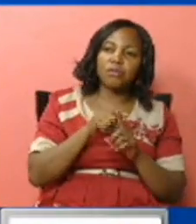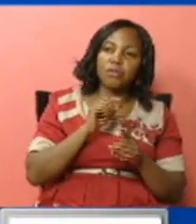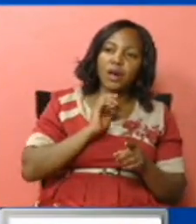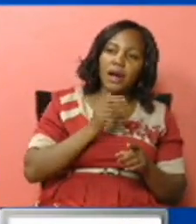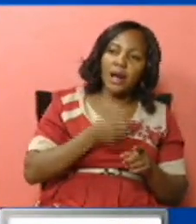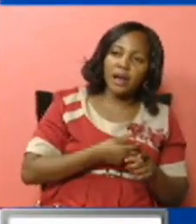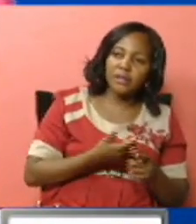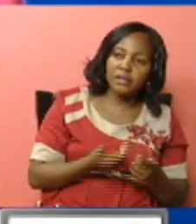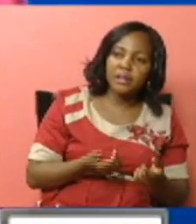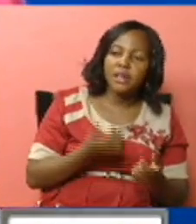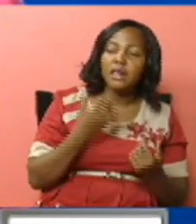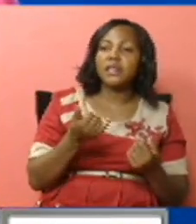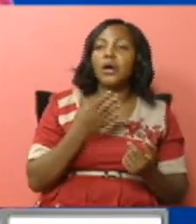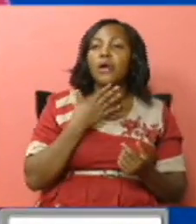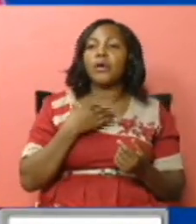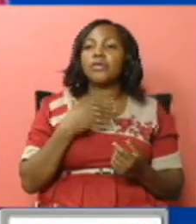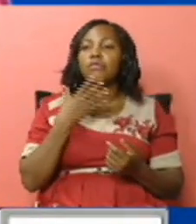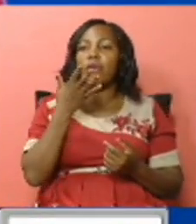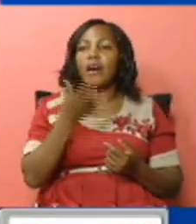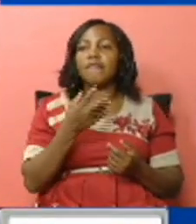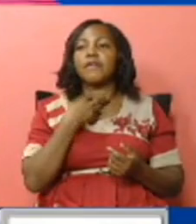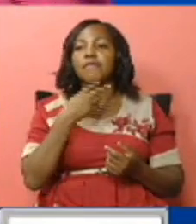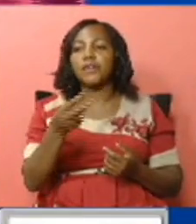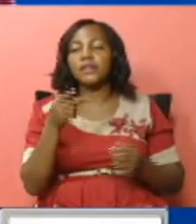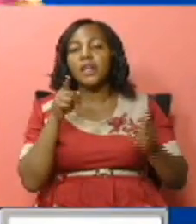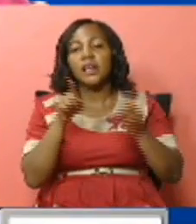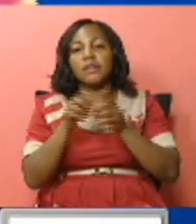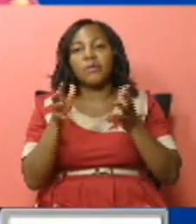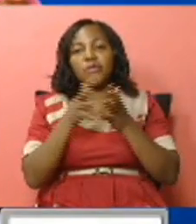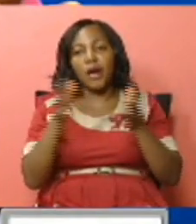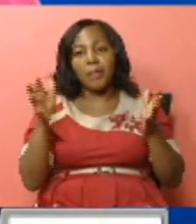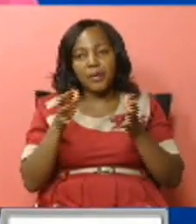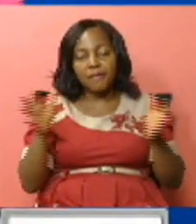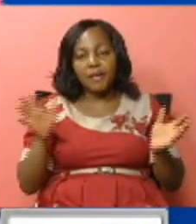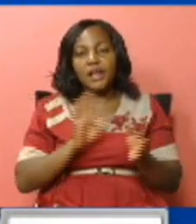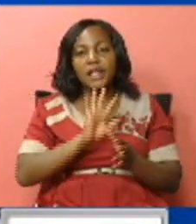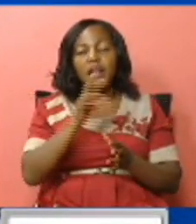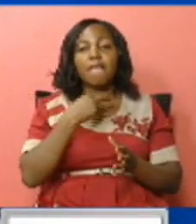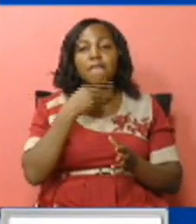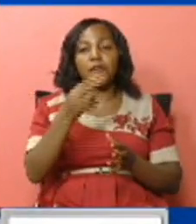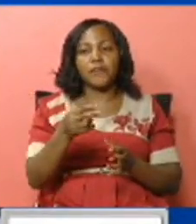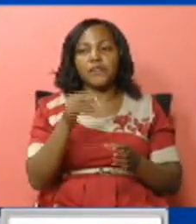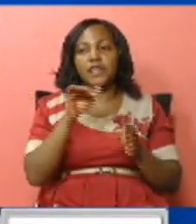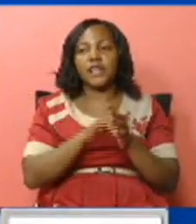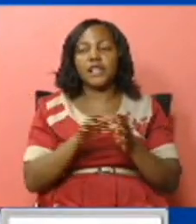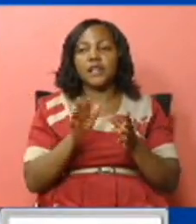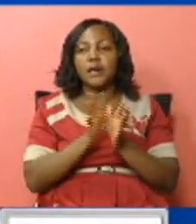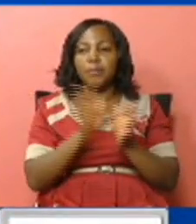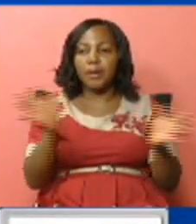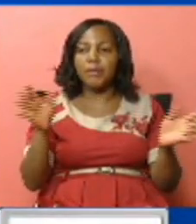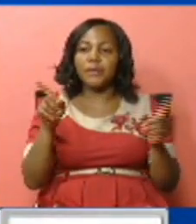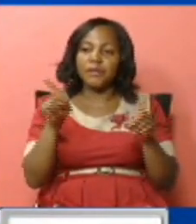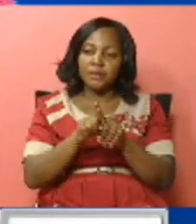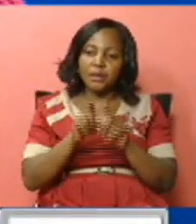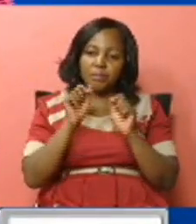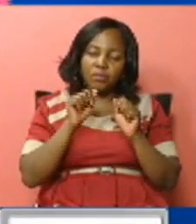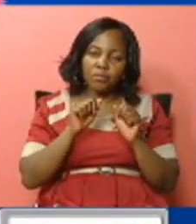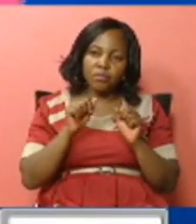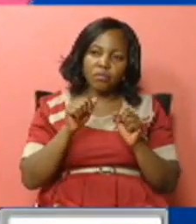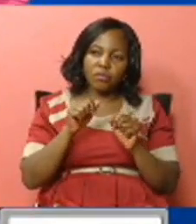that we're doing, we are seeking to have a voice to amplify their participation in public spaces, but also to be able to speak